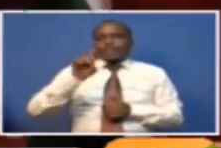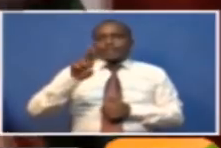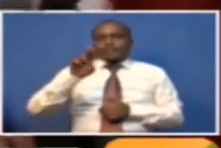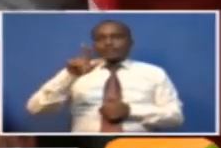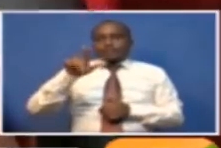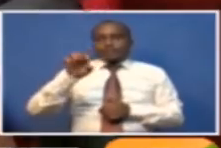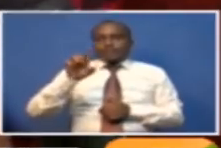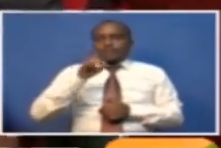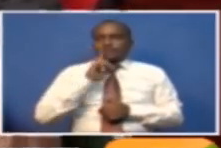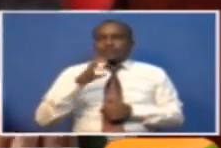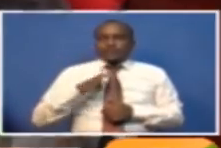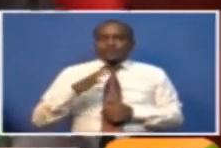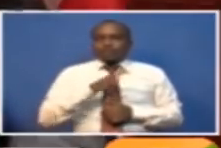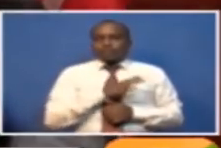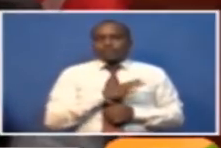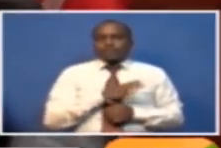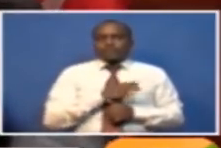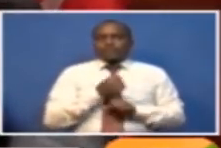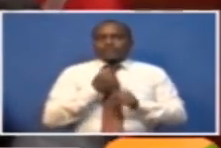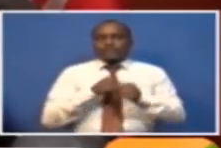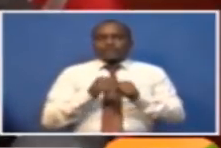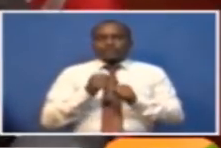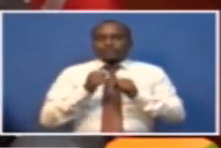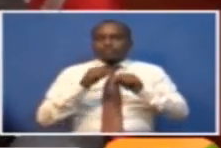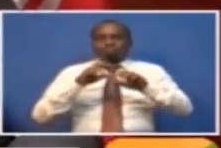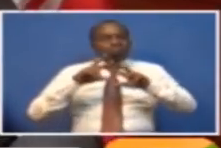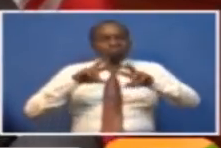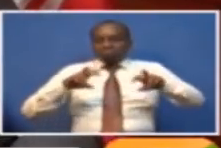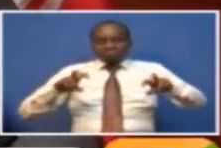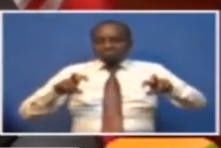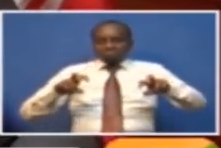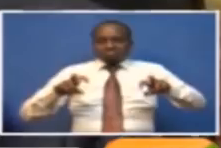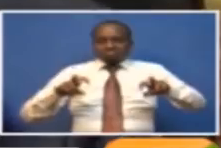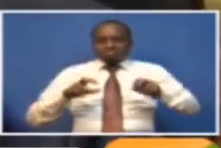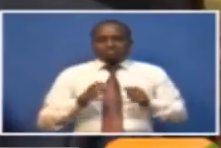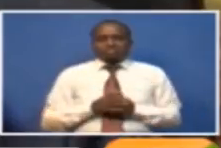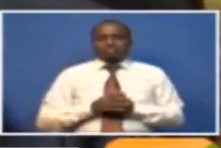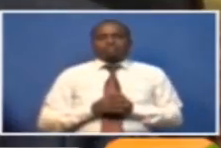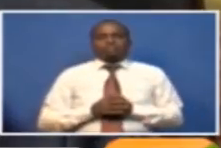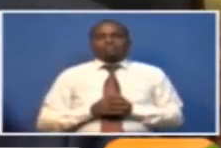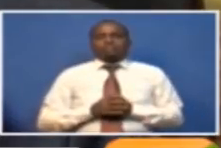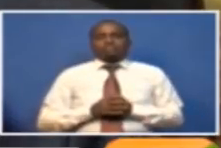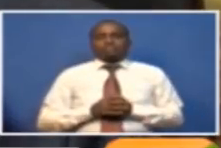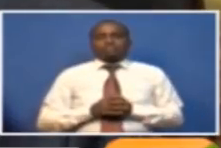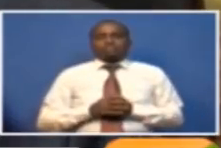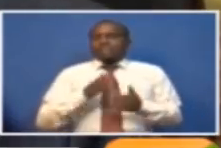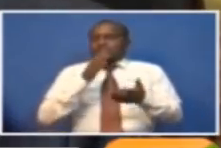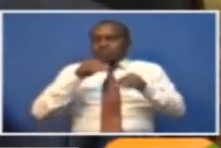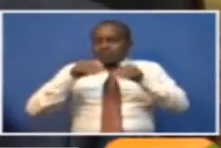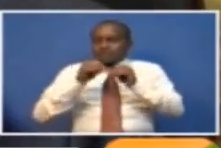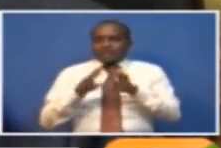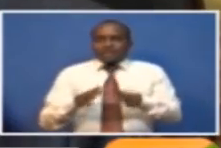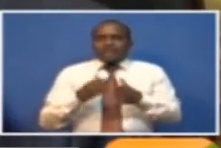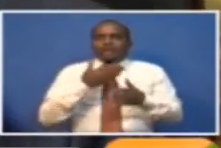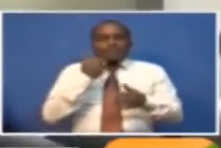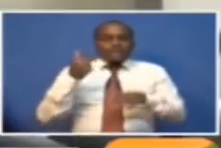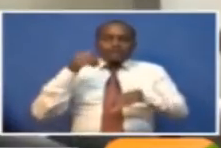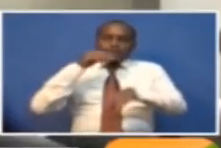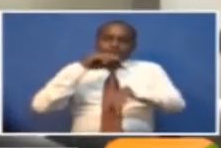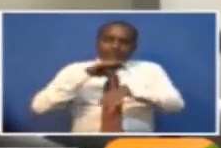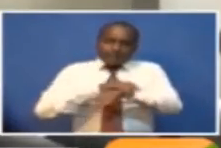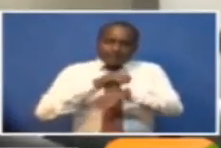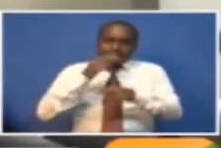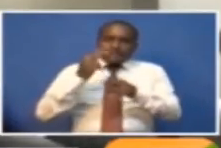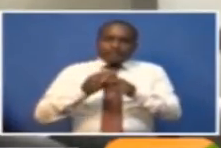hiyo ilifanya bora tu uchunguzi na si uchunguzi bora. Why can't we get the names of these